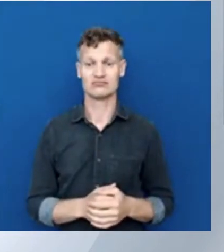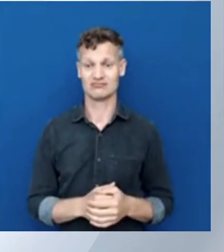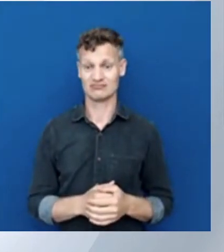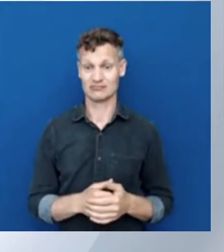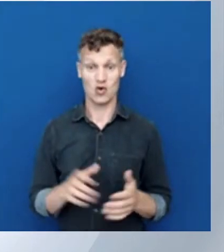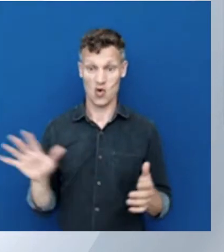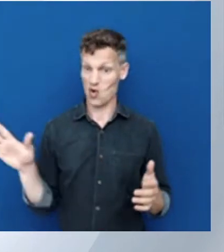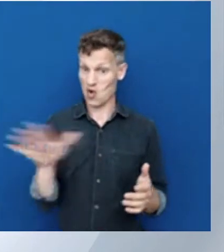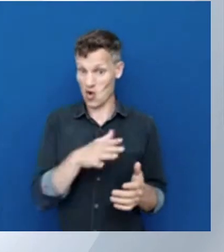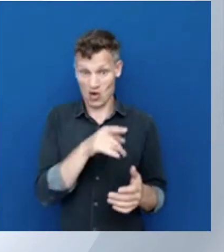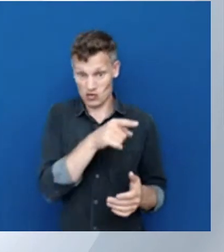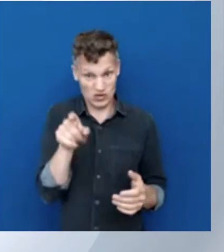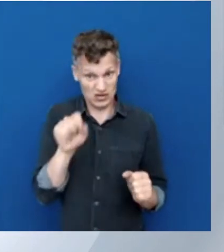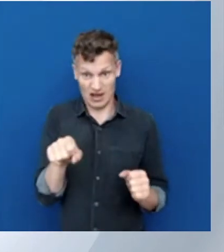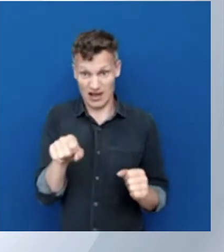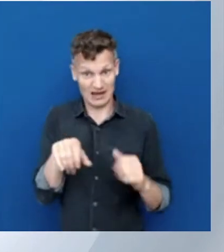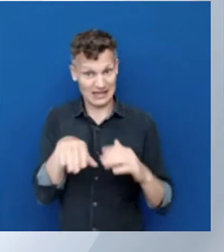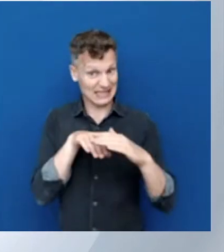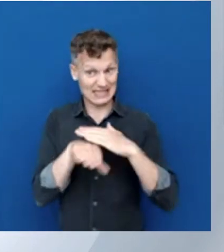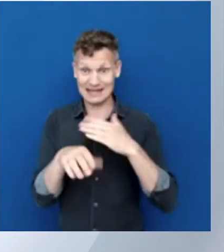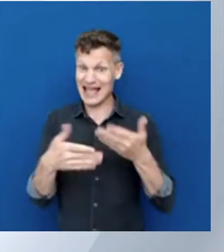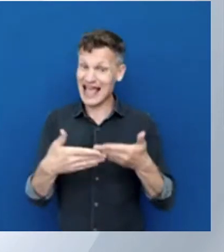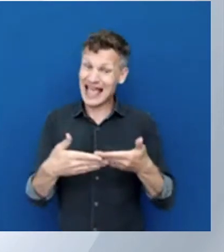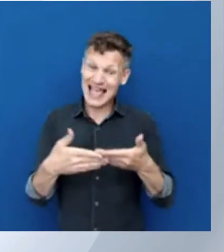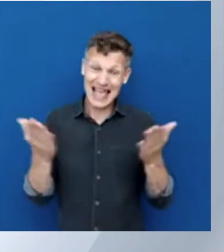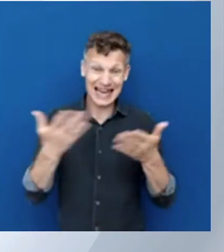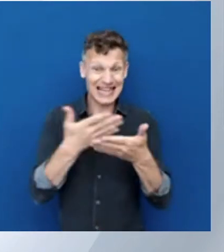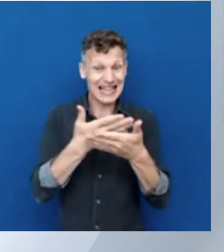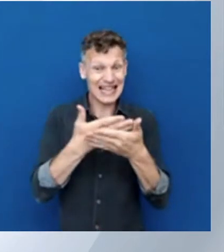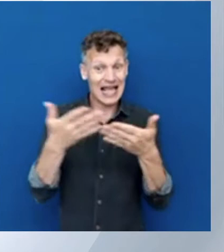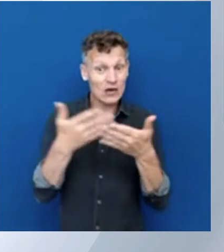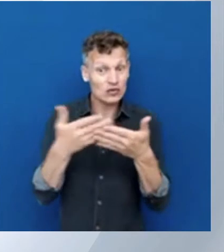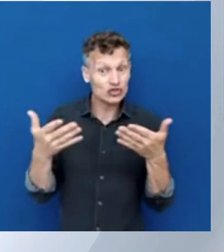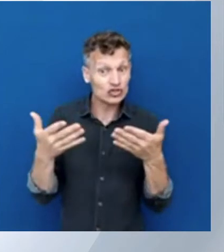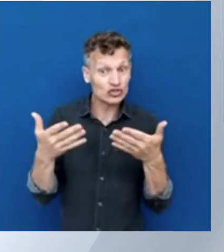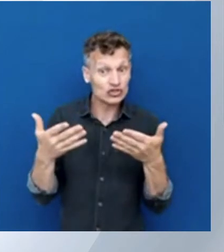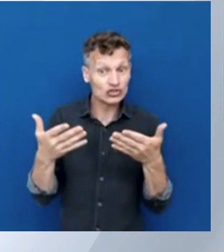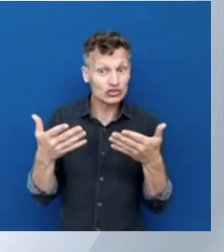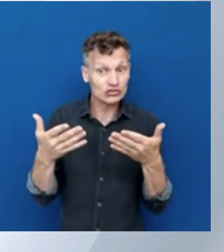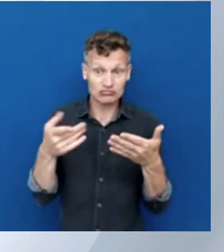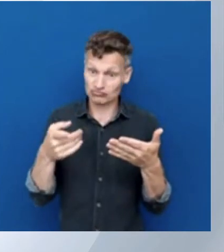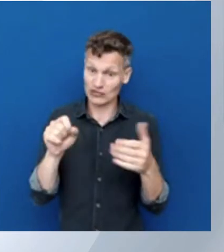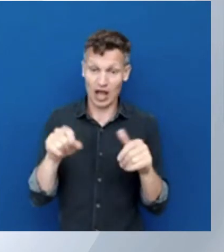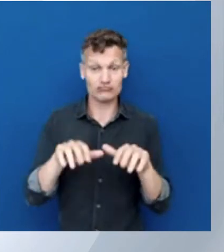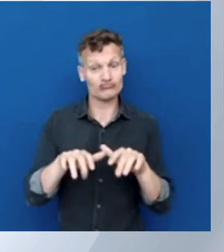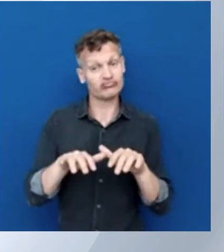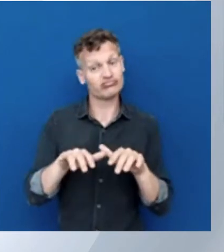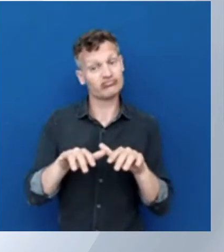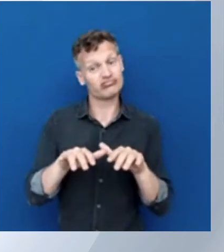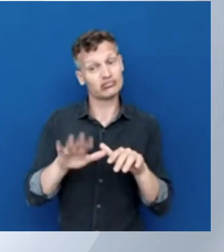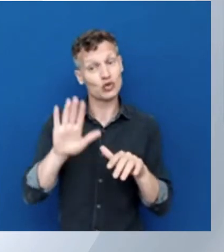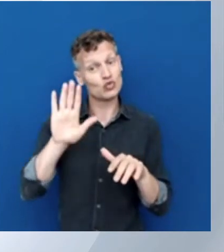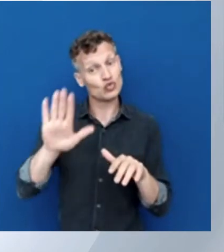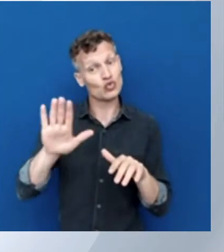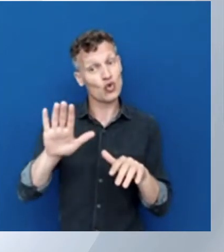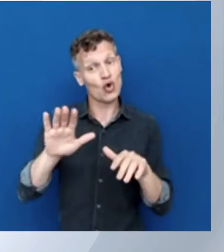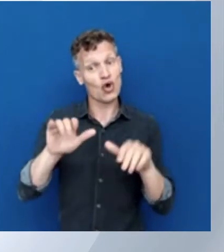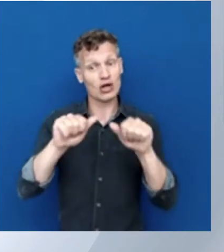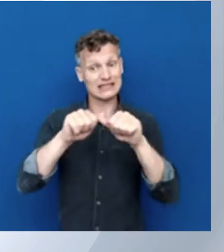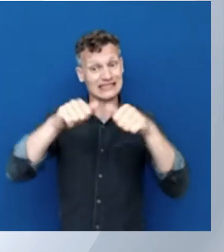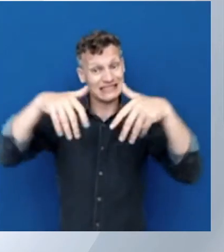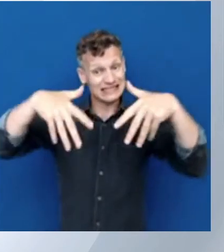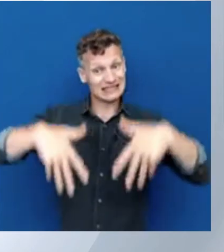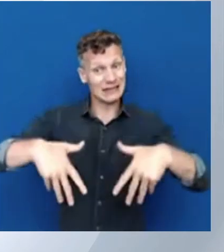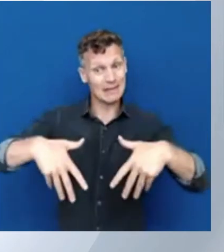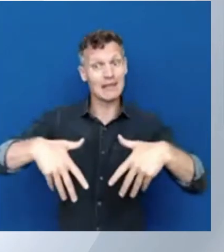to go in any language that you want to make your system empathetic and not bolt